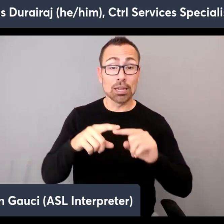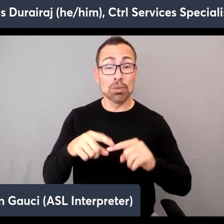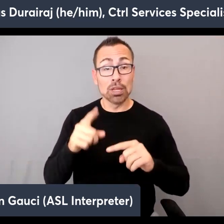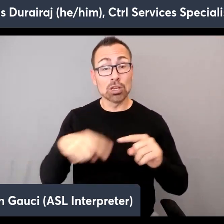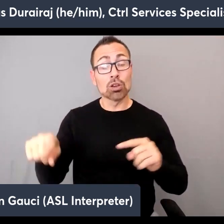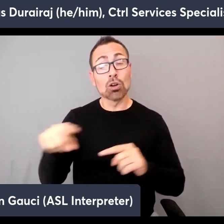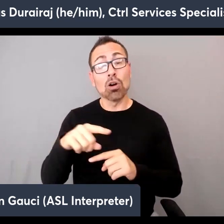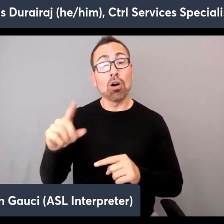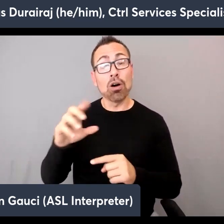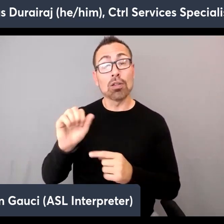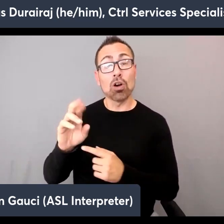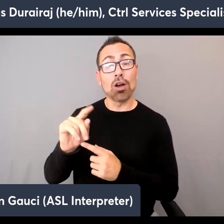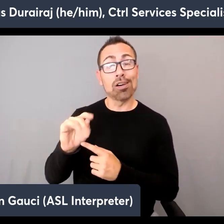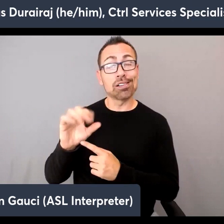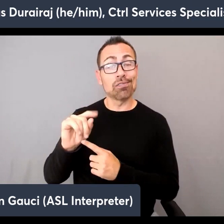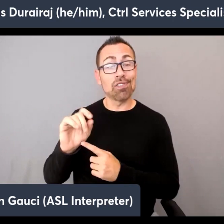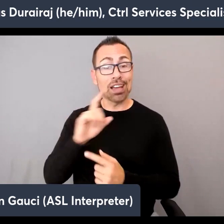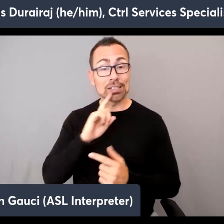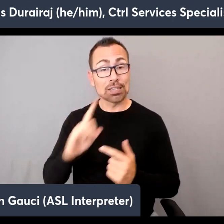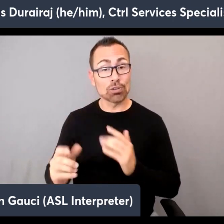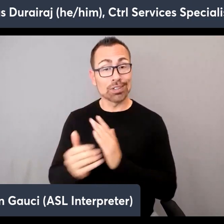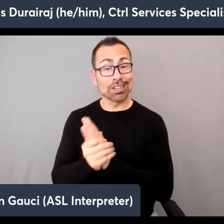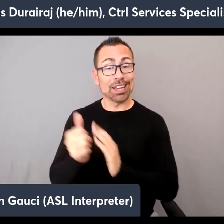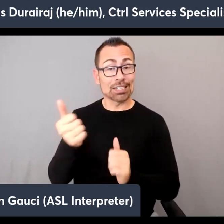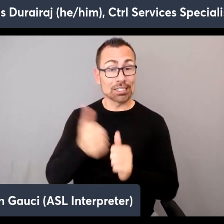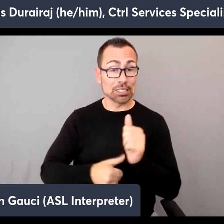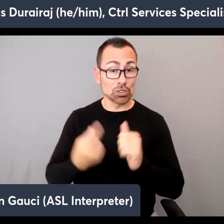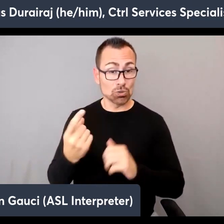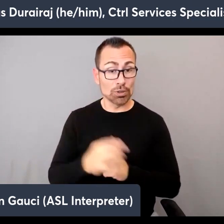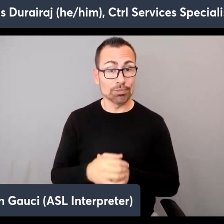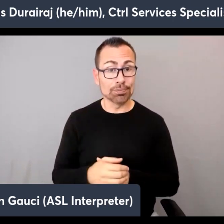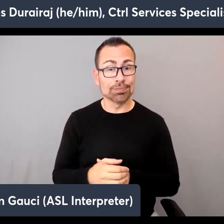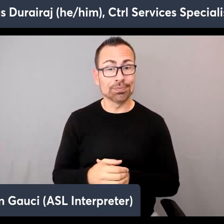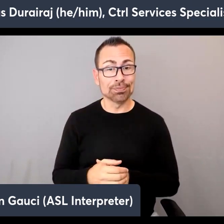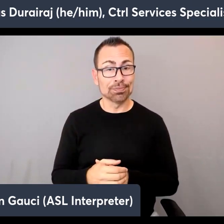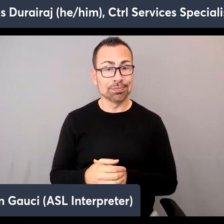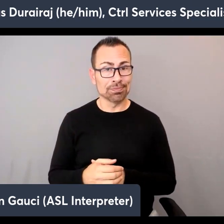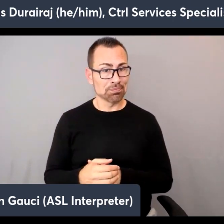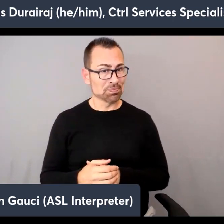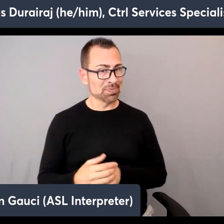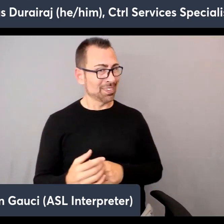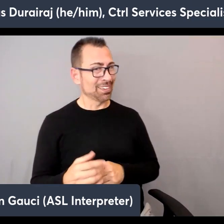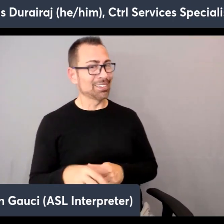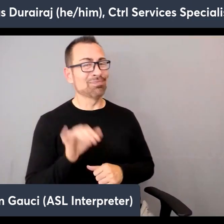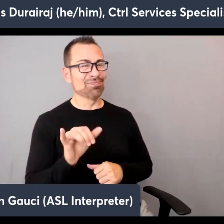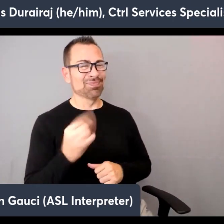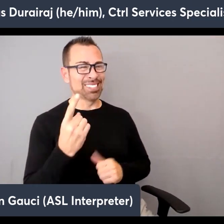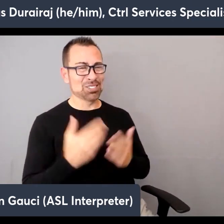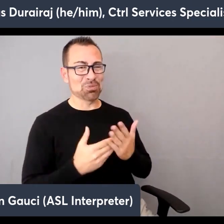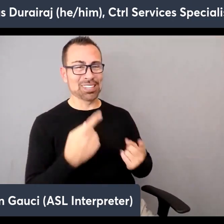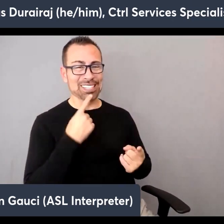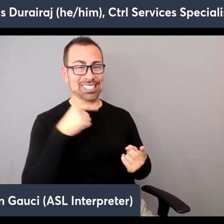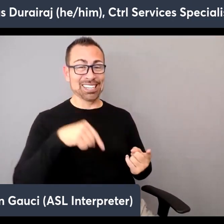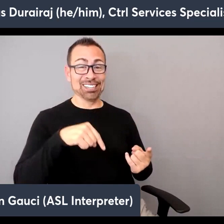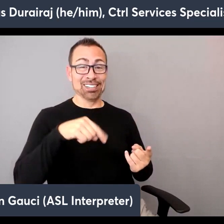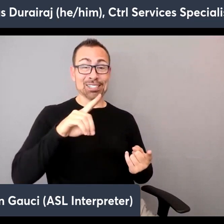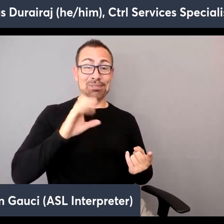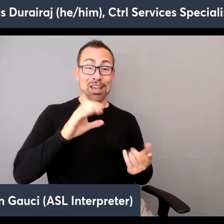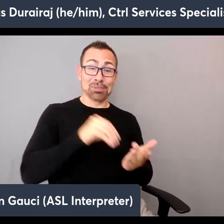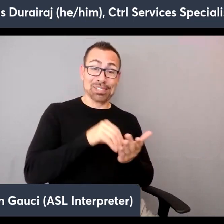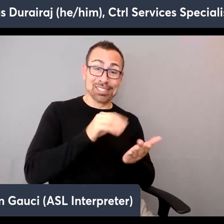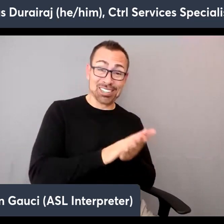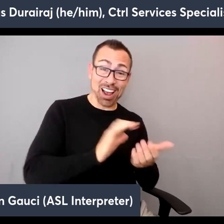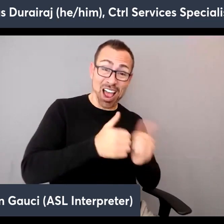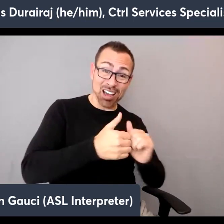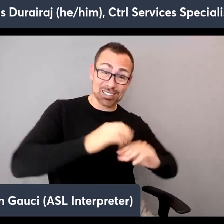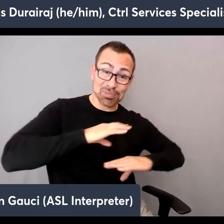attached to each of these controls that we publish. Yeah, it's one thing to say, oh, here's some documentation on how to meet these controls, and then you have